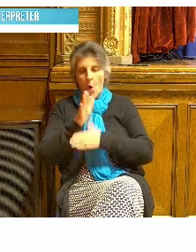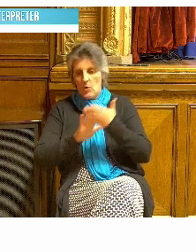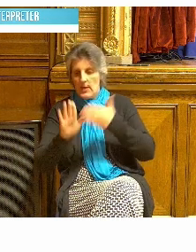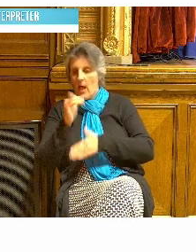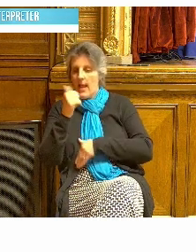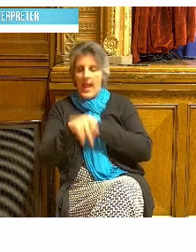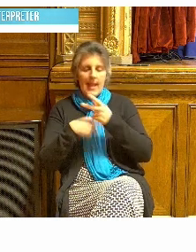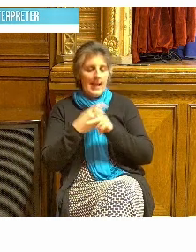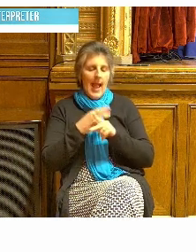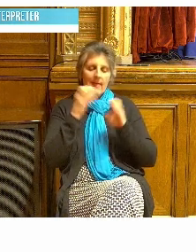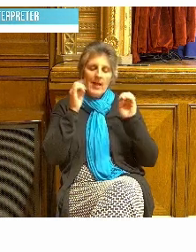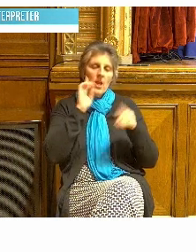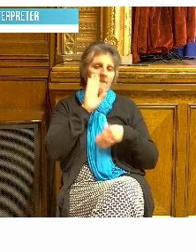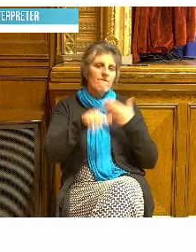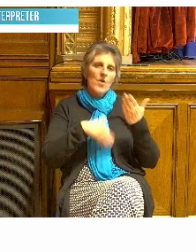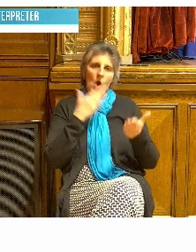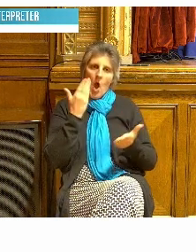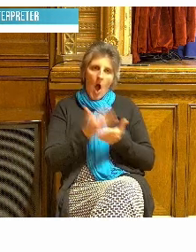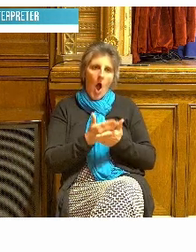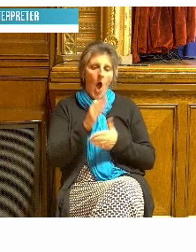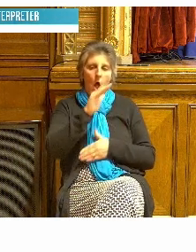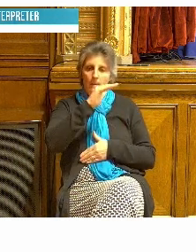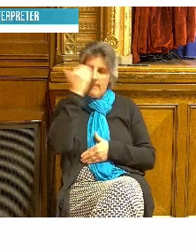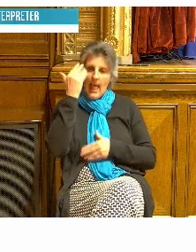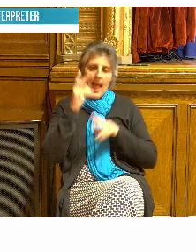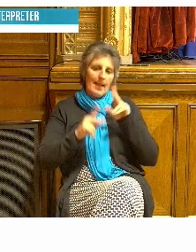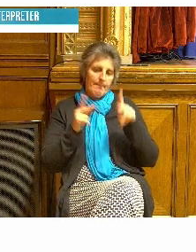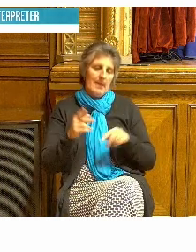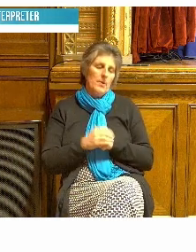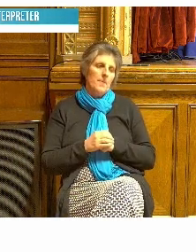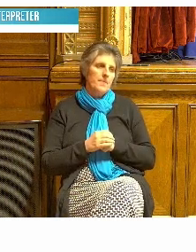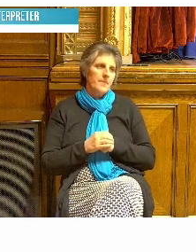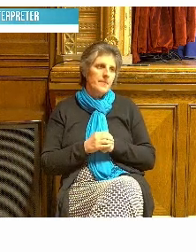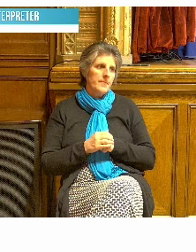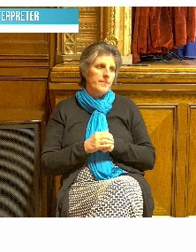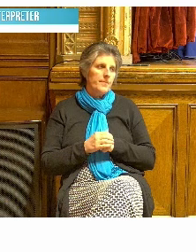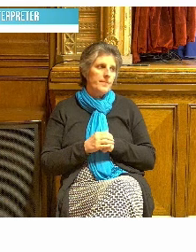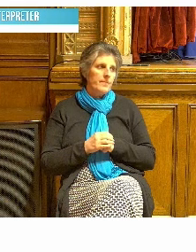kind of education for all black people.